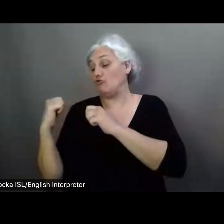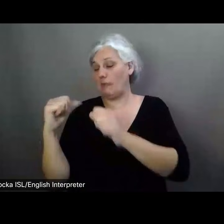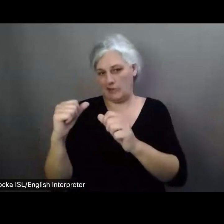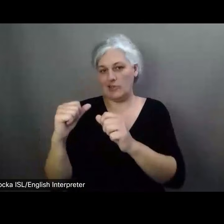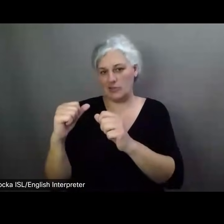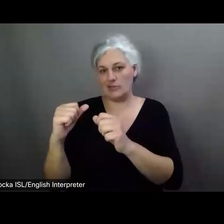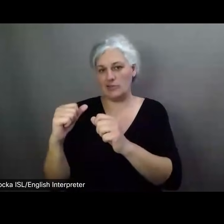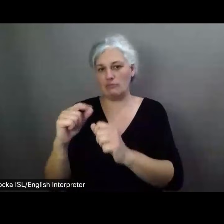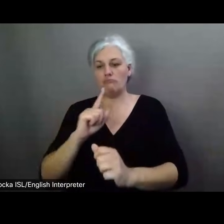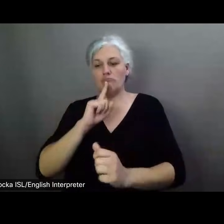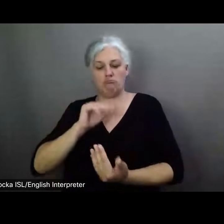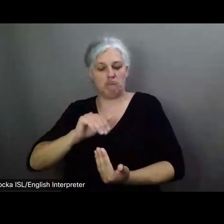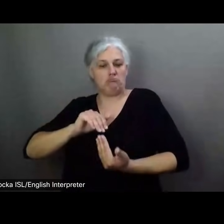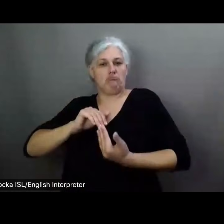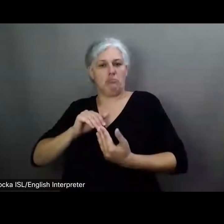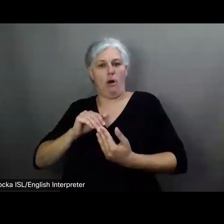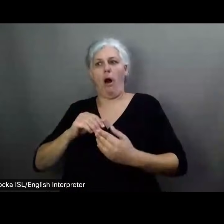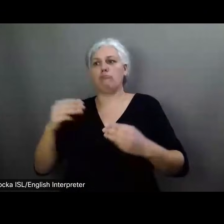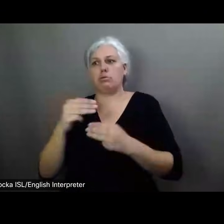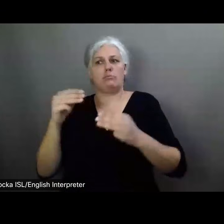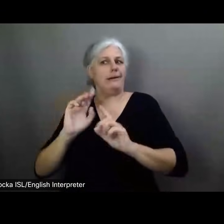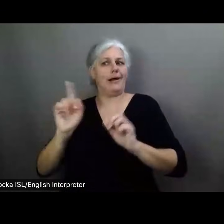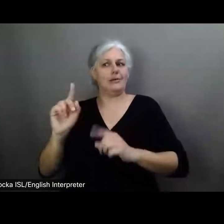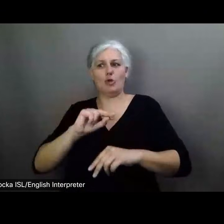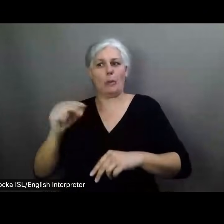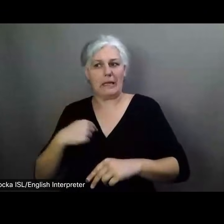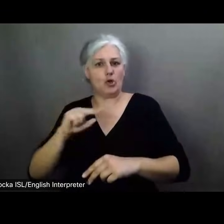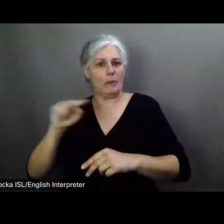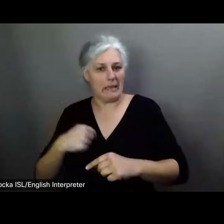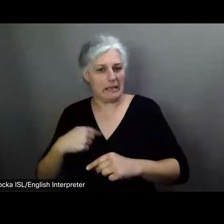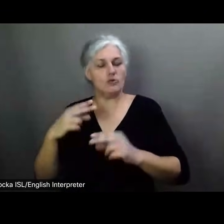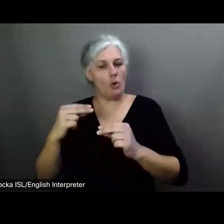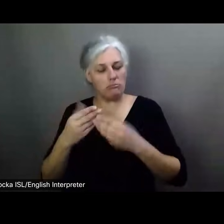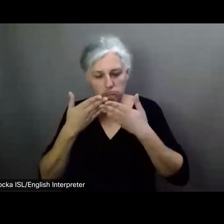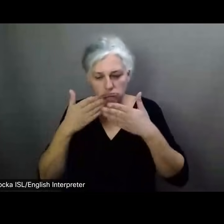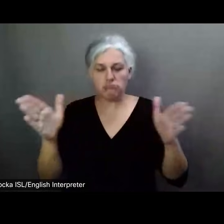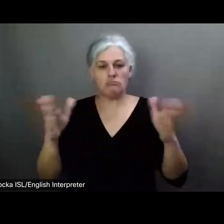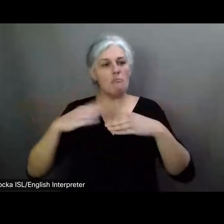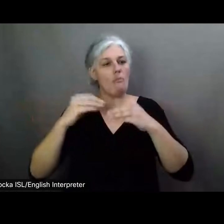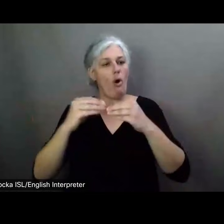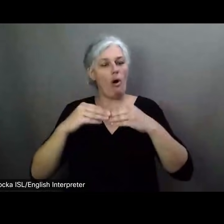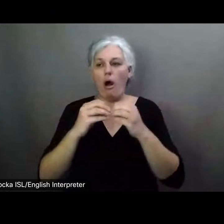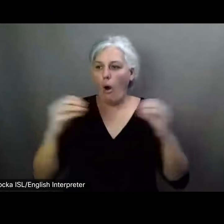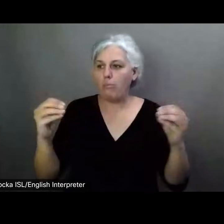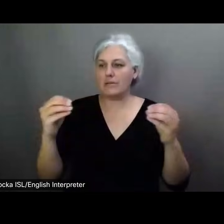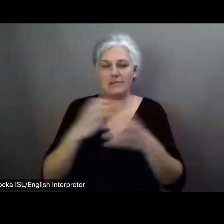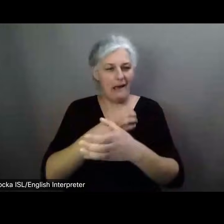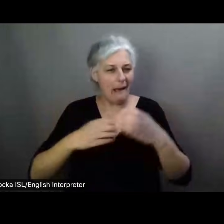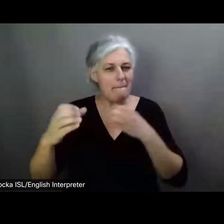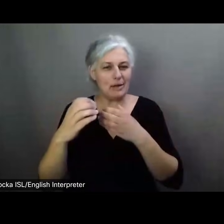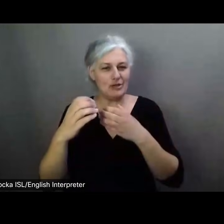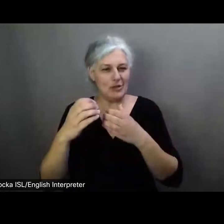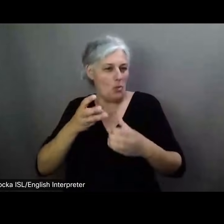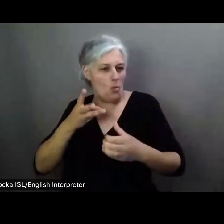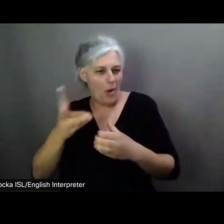of silence or defensiveness, and instead it offers a more open alternative of empathy,